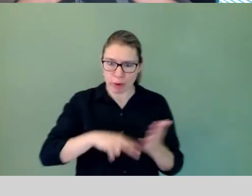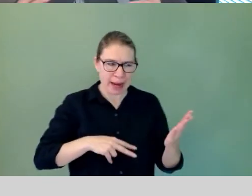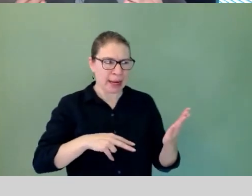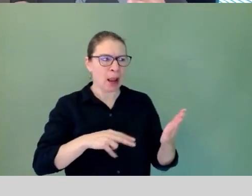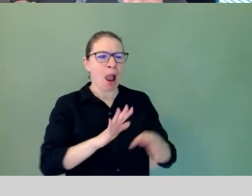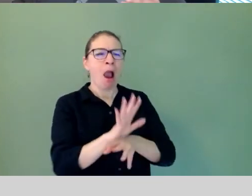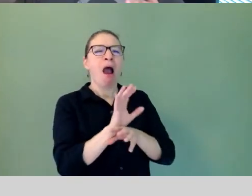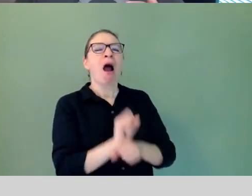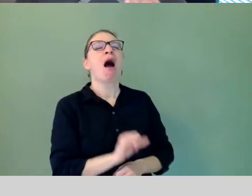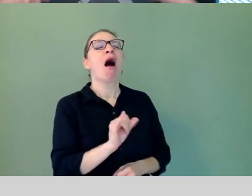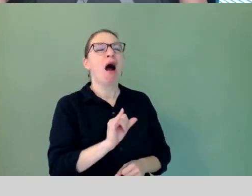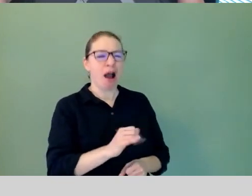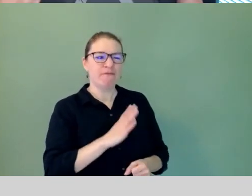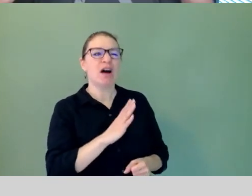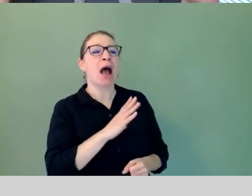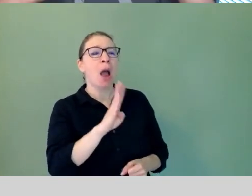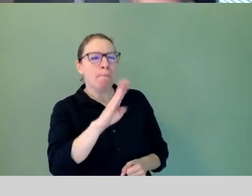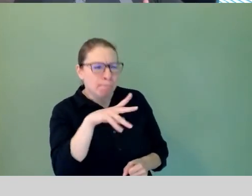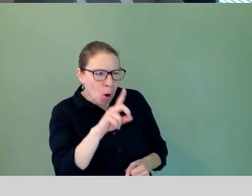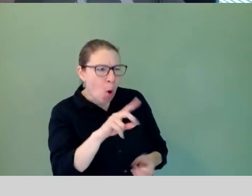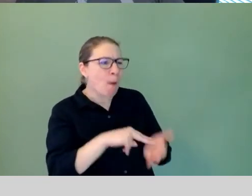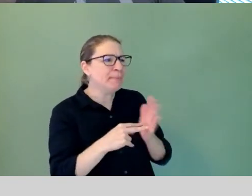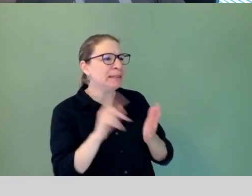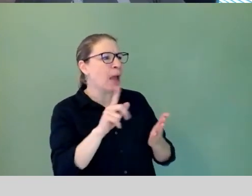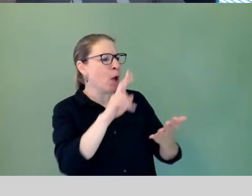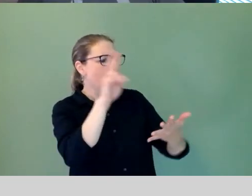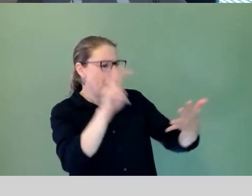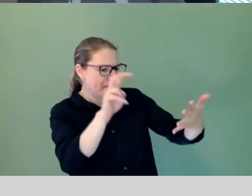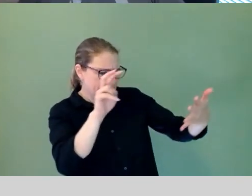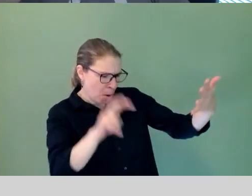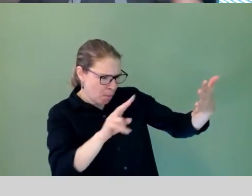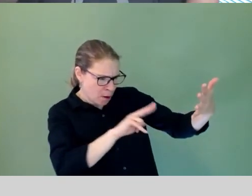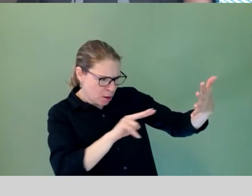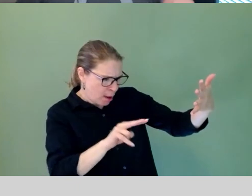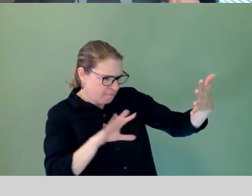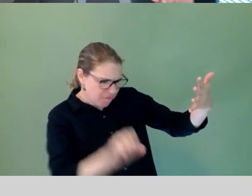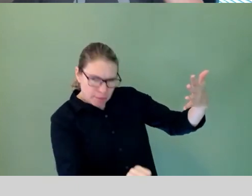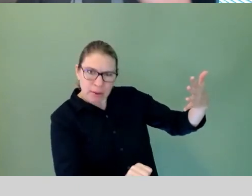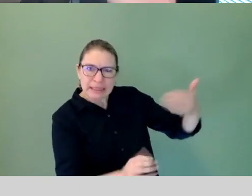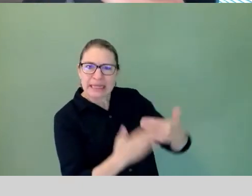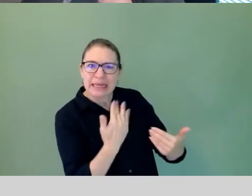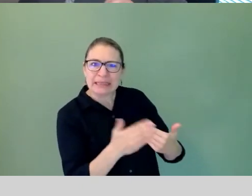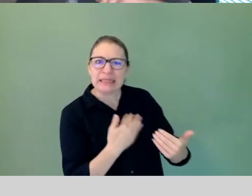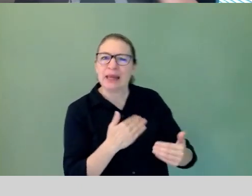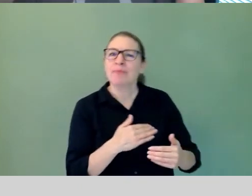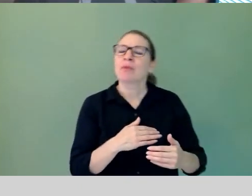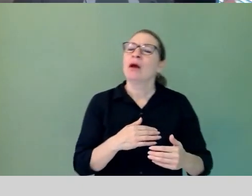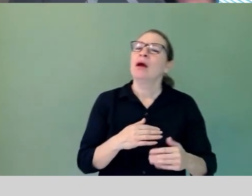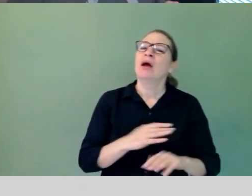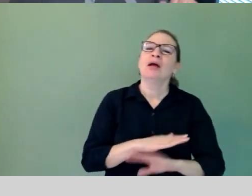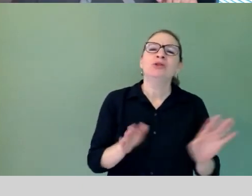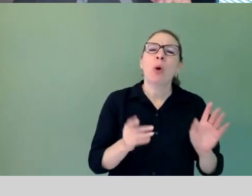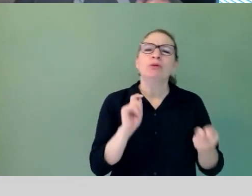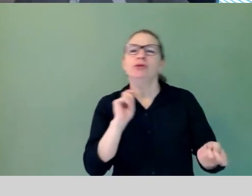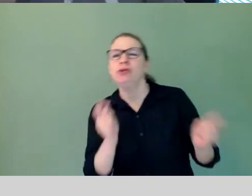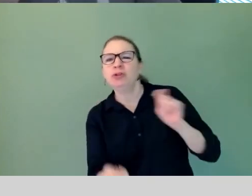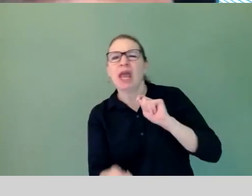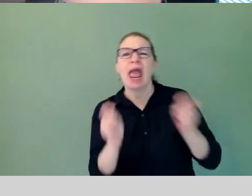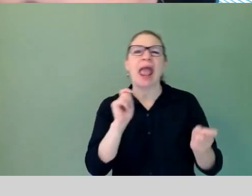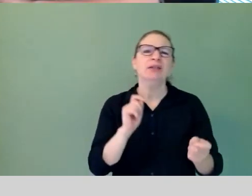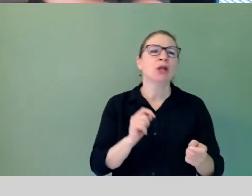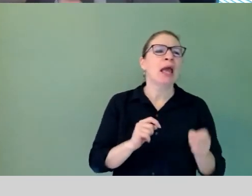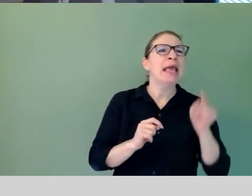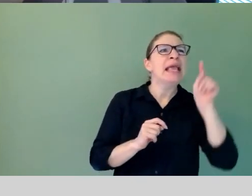they can find exactly what they need. So pick a consistent style. Don't make a library bold over here, and italics over here, and in a code block over here,